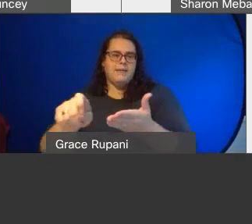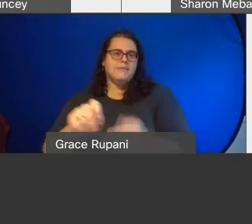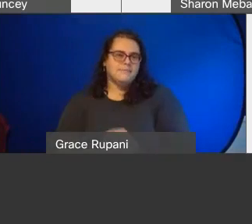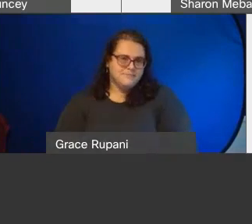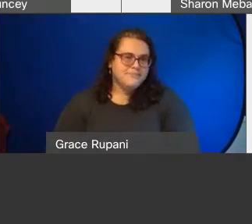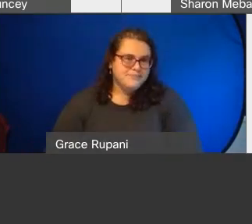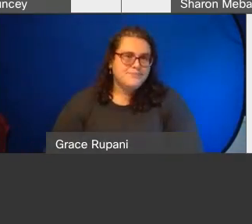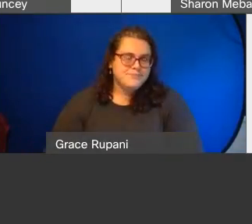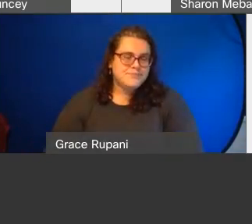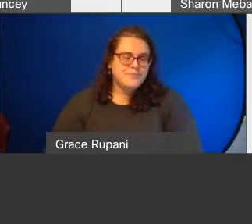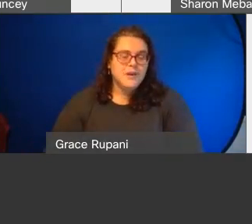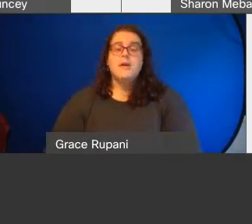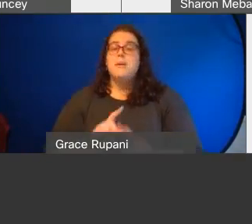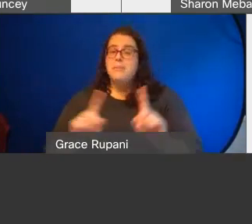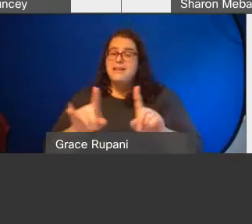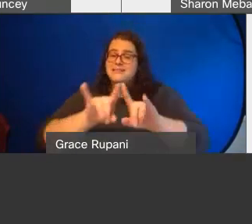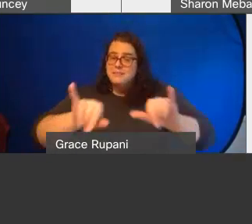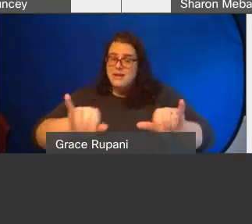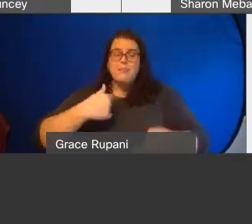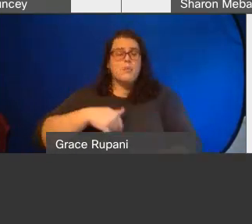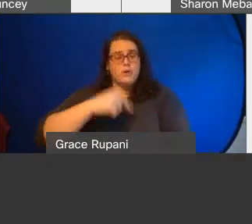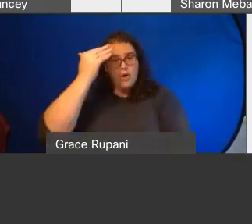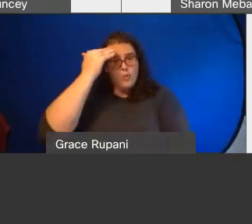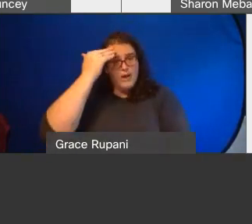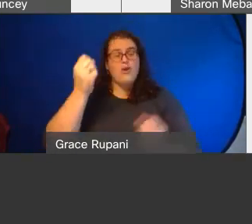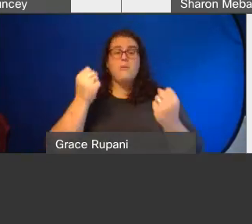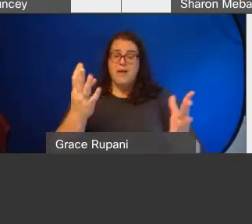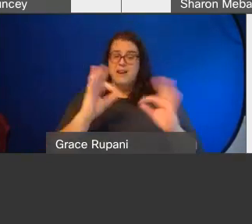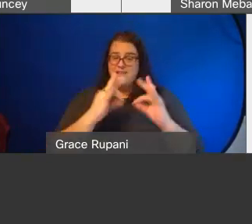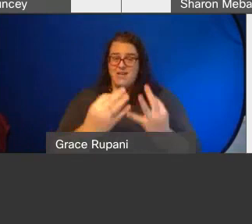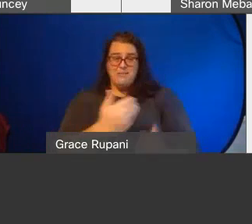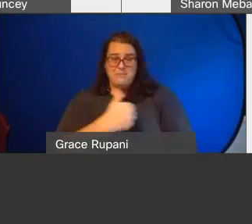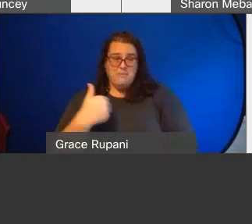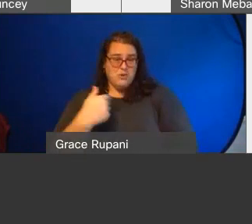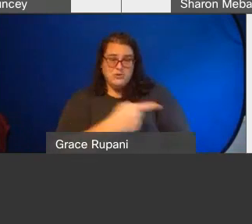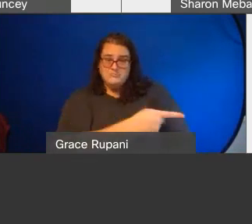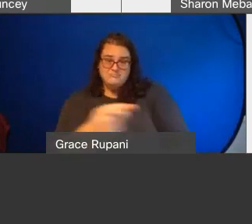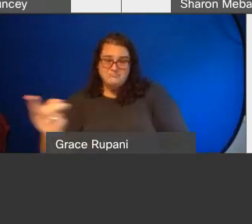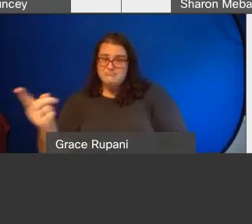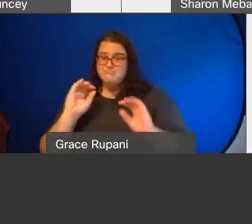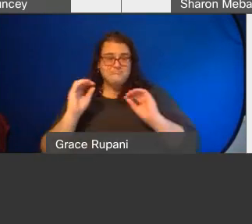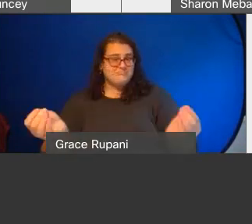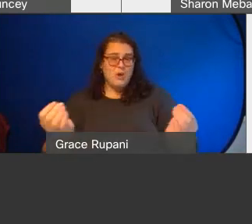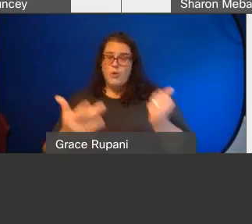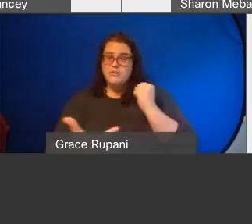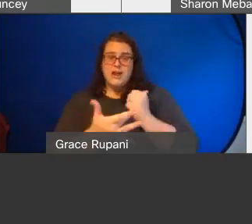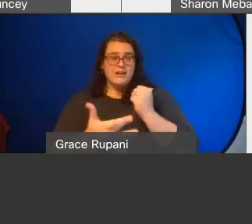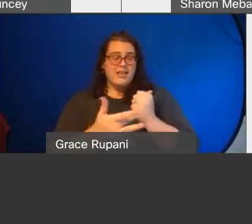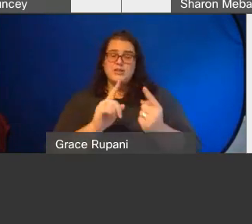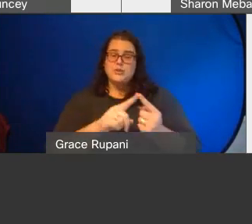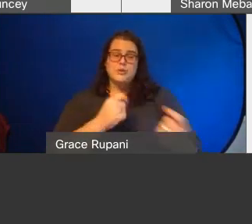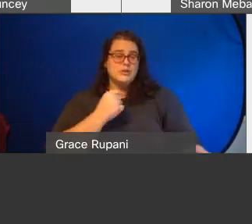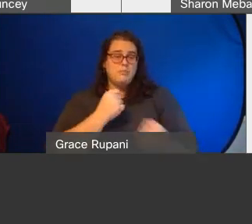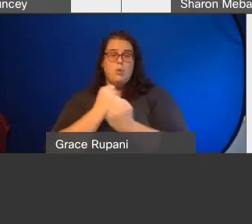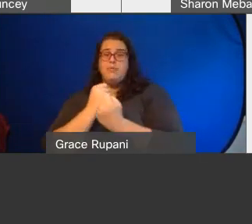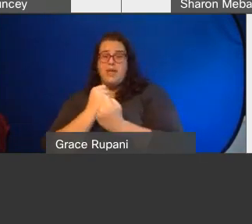our family members do not necessarily have the technology to be able to support us in terms of the